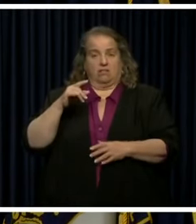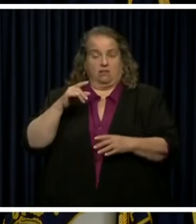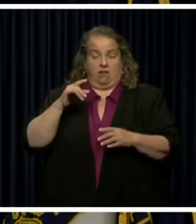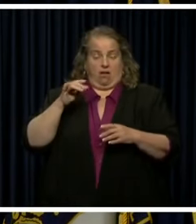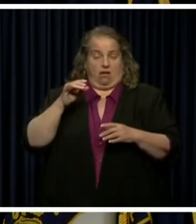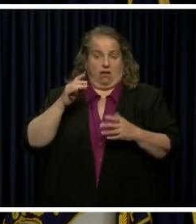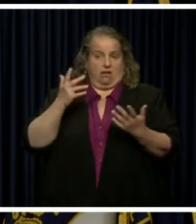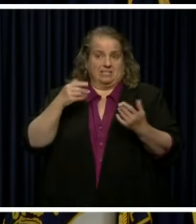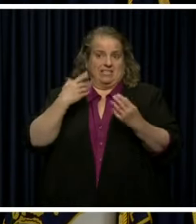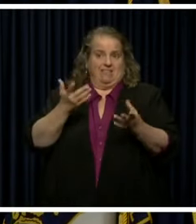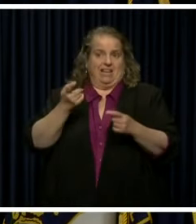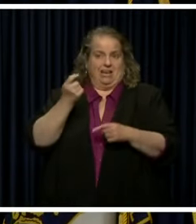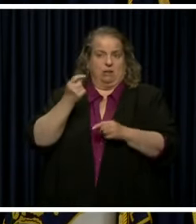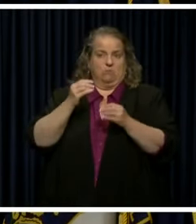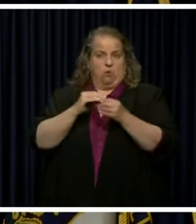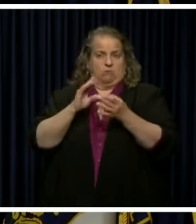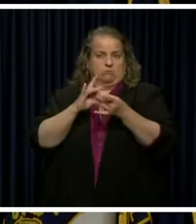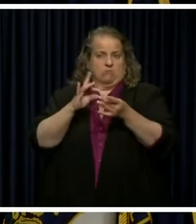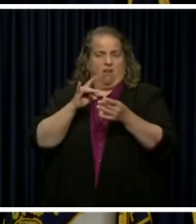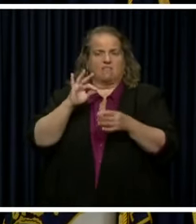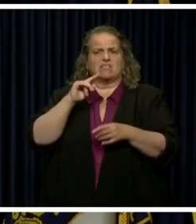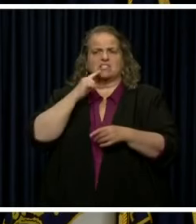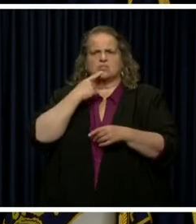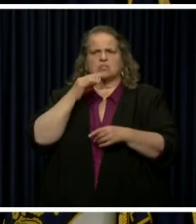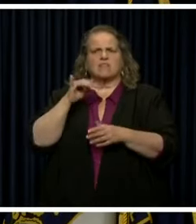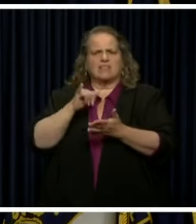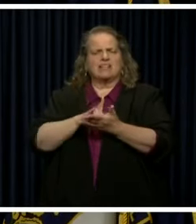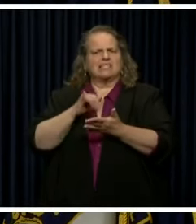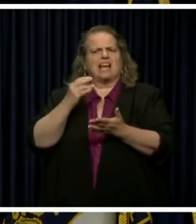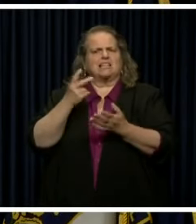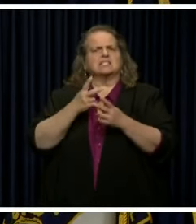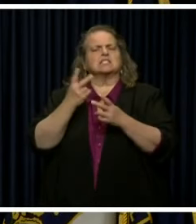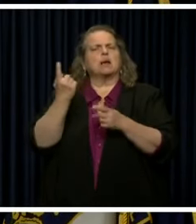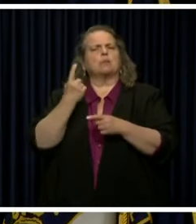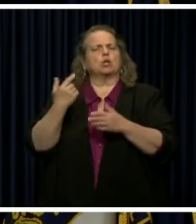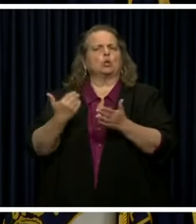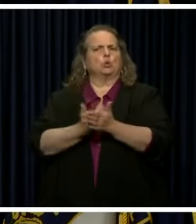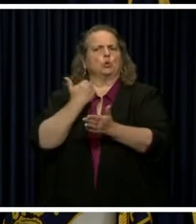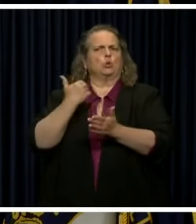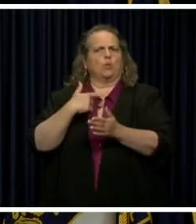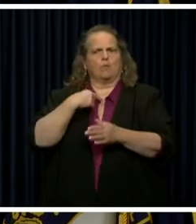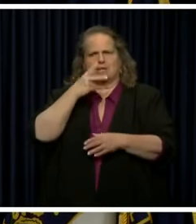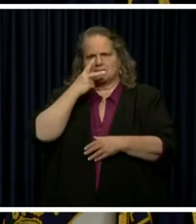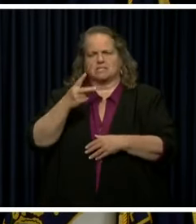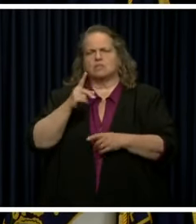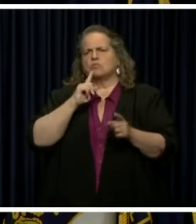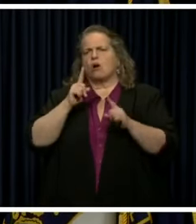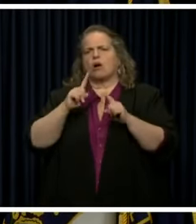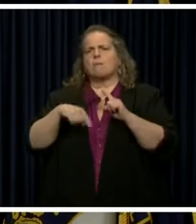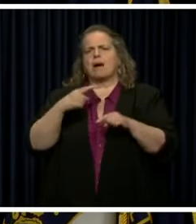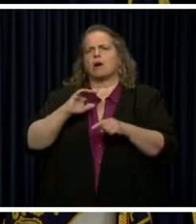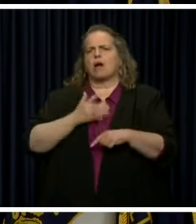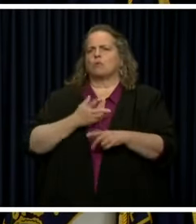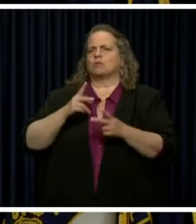all of this, and it being something new that we're seeing, to talk about this second